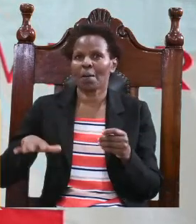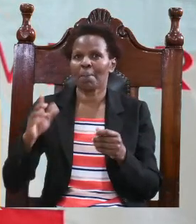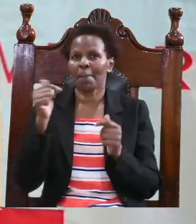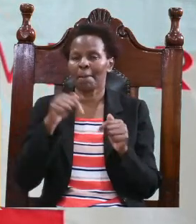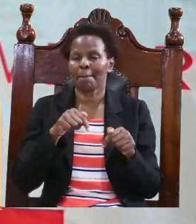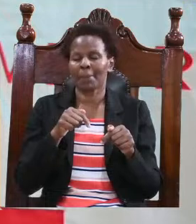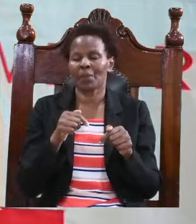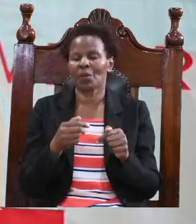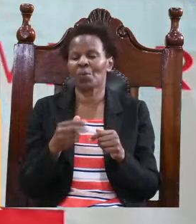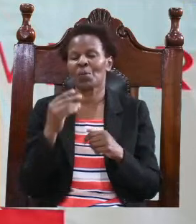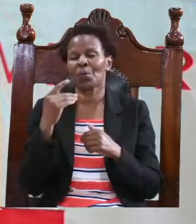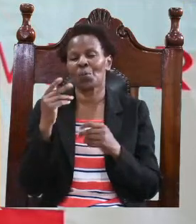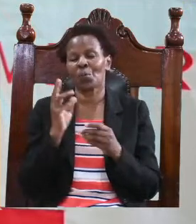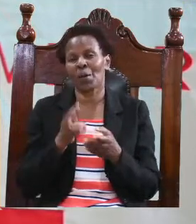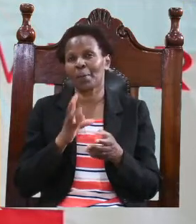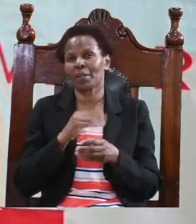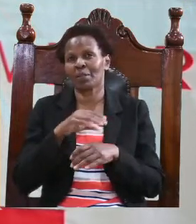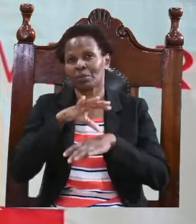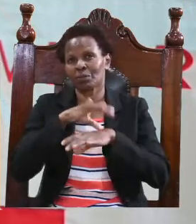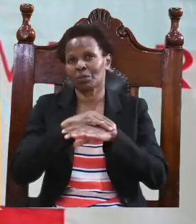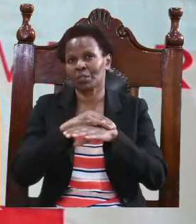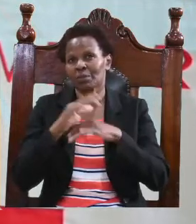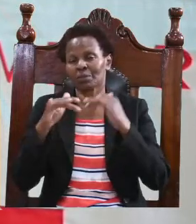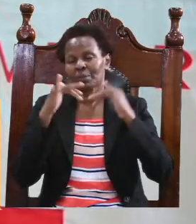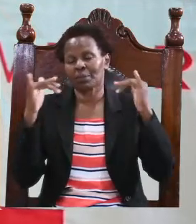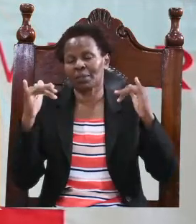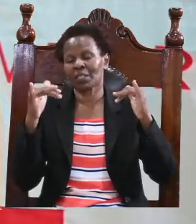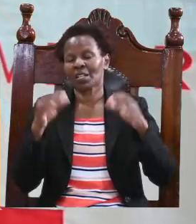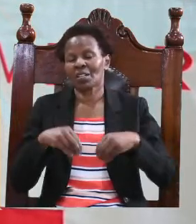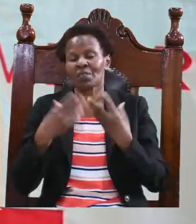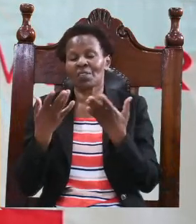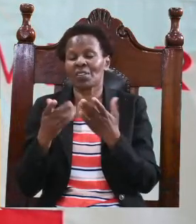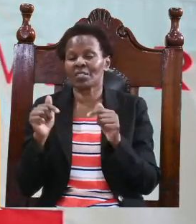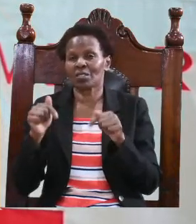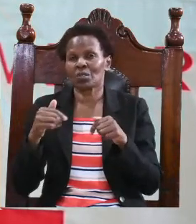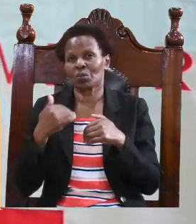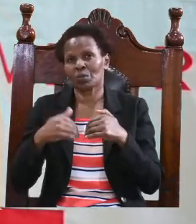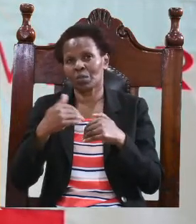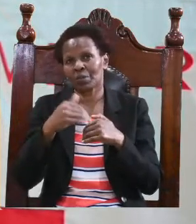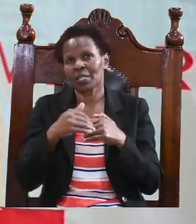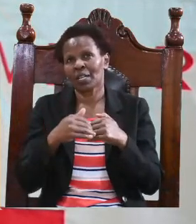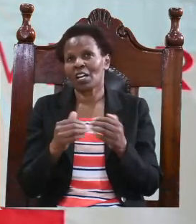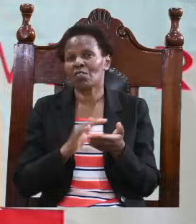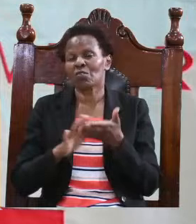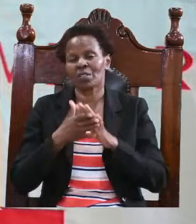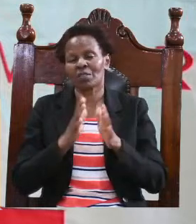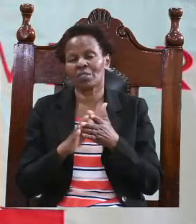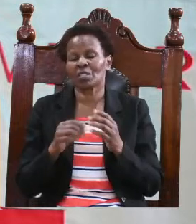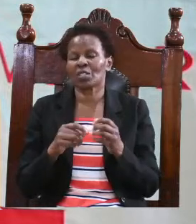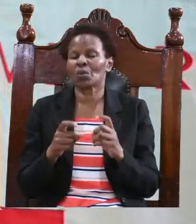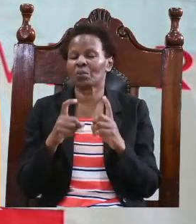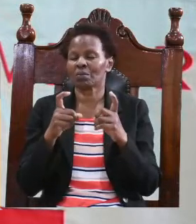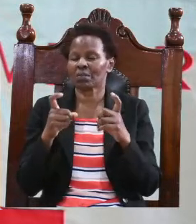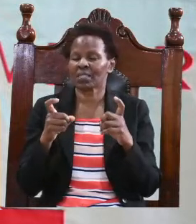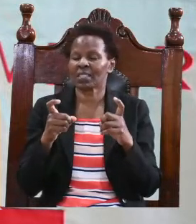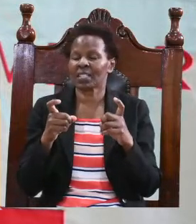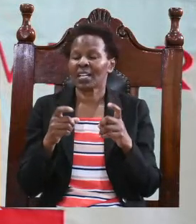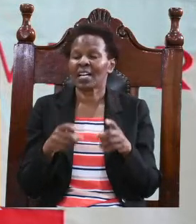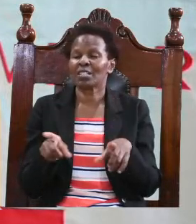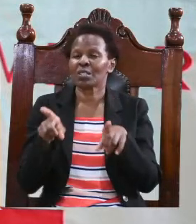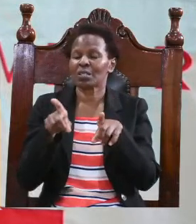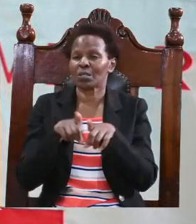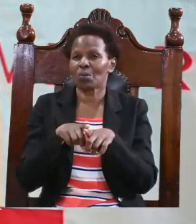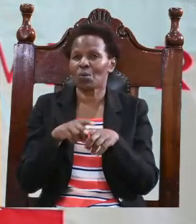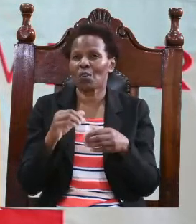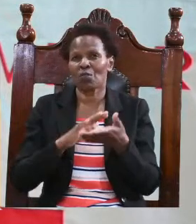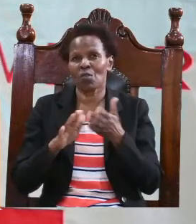come, thy will be done on earth as it is in heaven. Give us this day our daily bread, and forgive us our trespasses, as